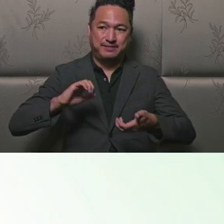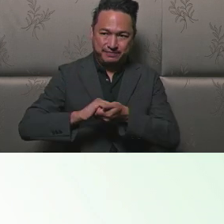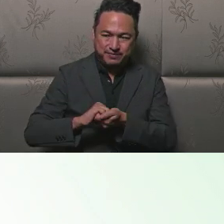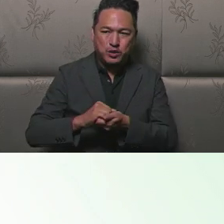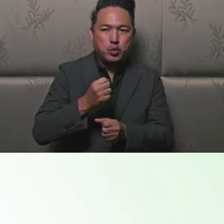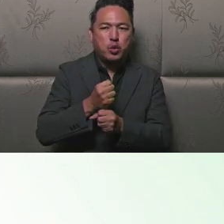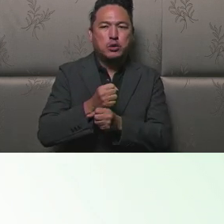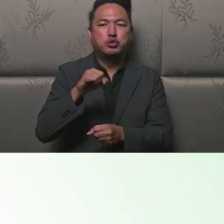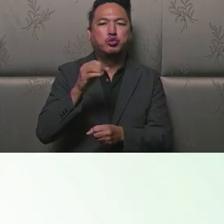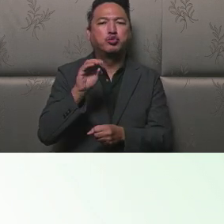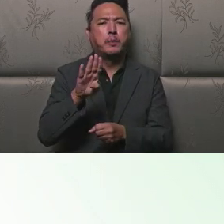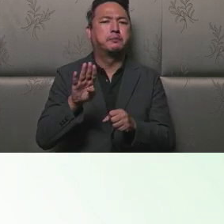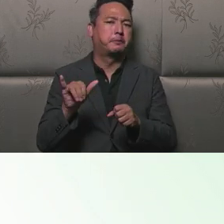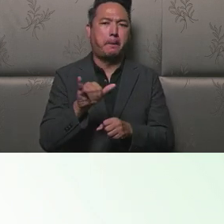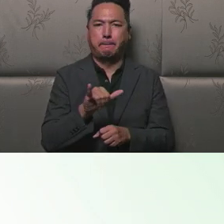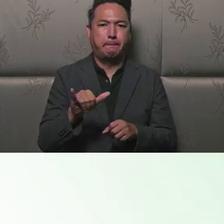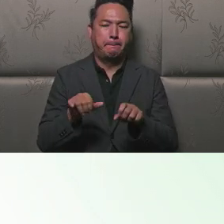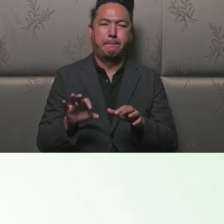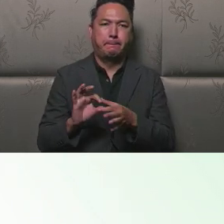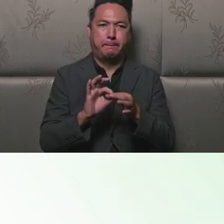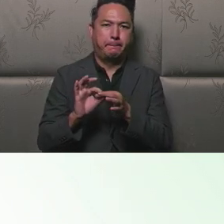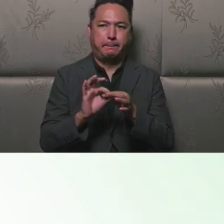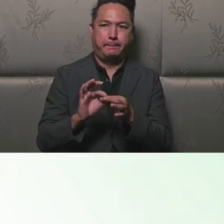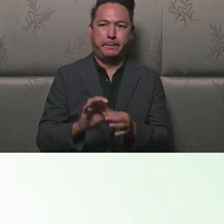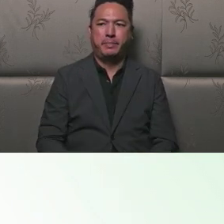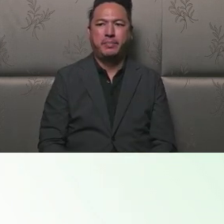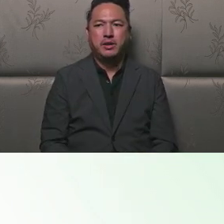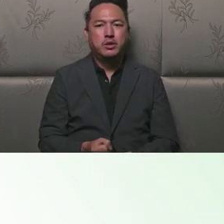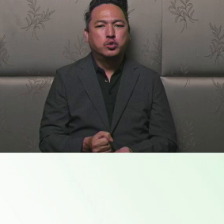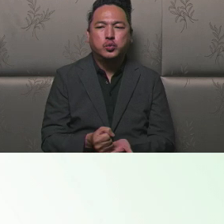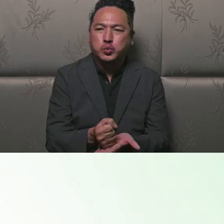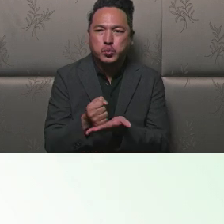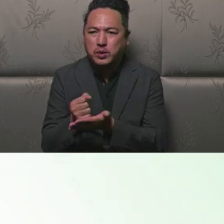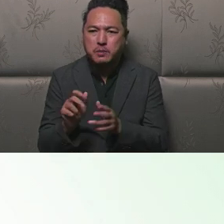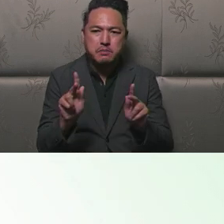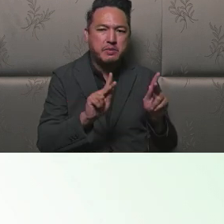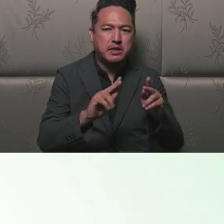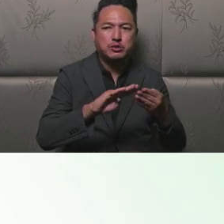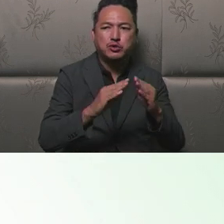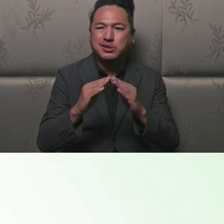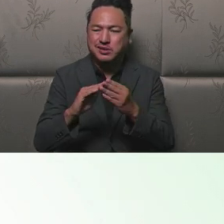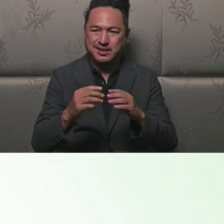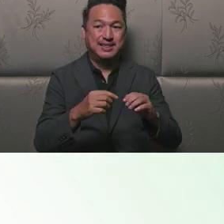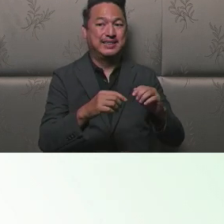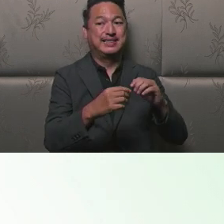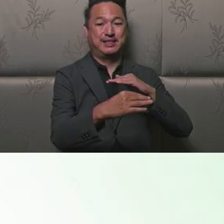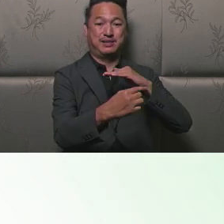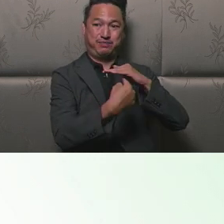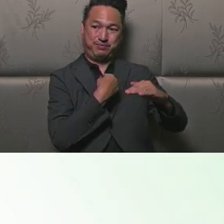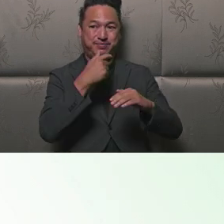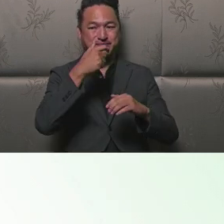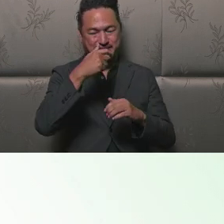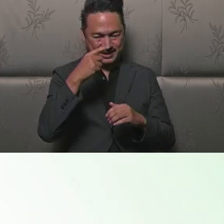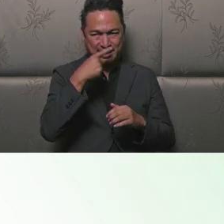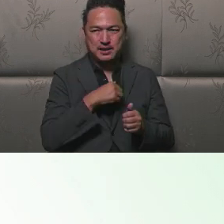refugee community. We did this in Pakistan, for example, with the Accelerated Learning Program. This was able to help children